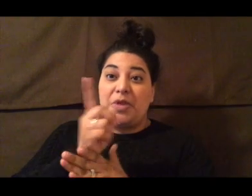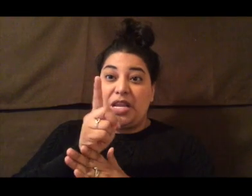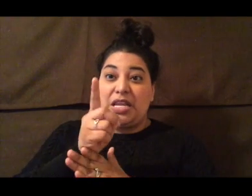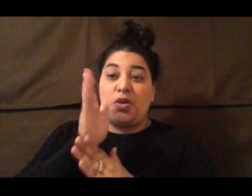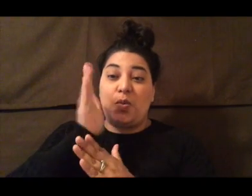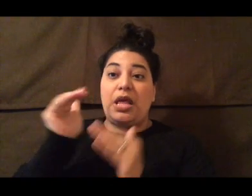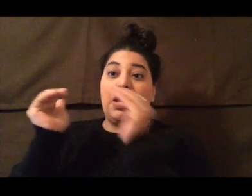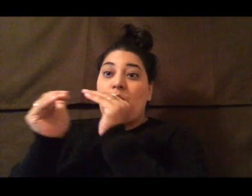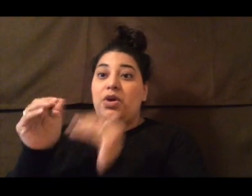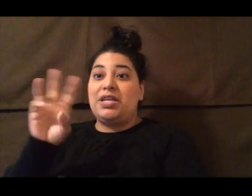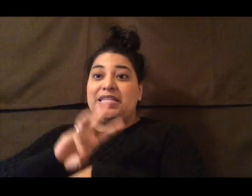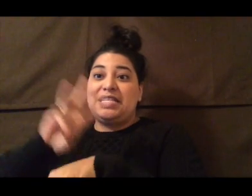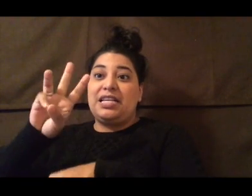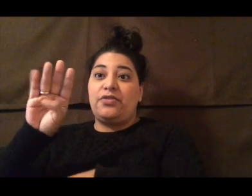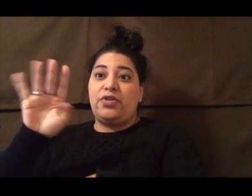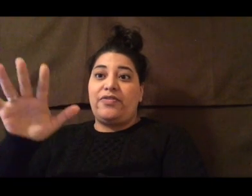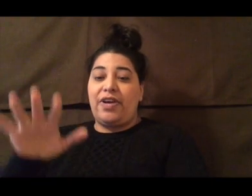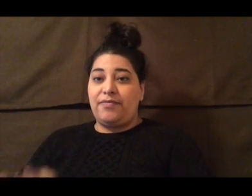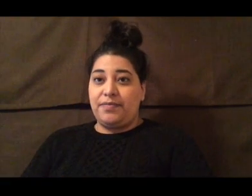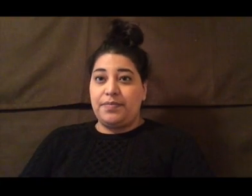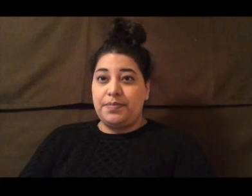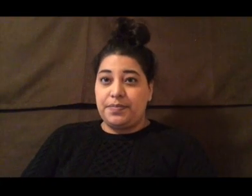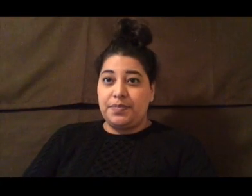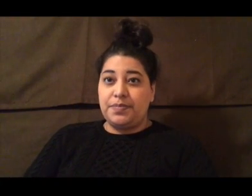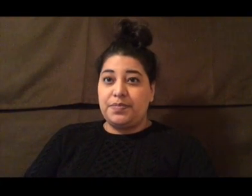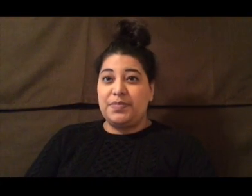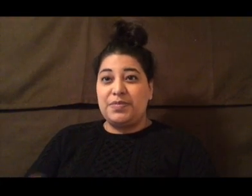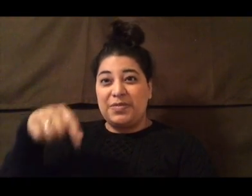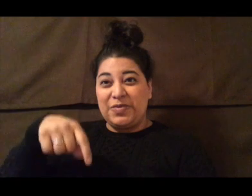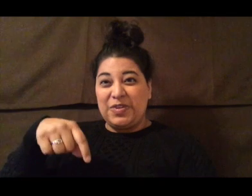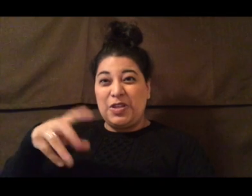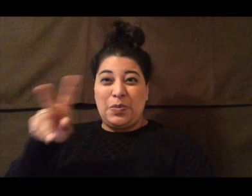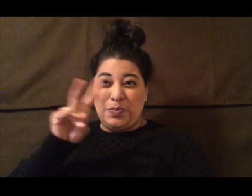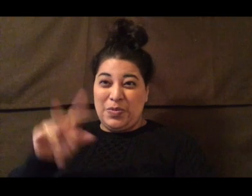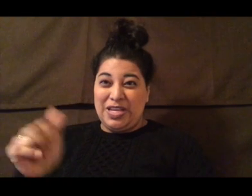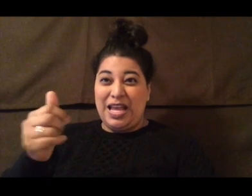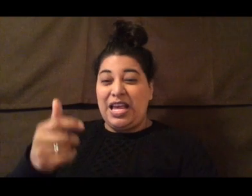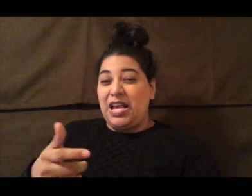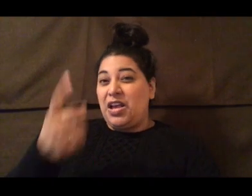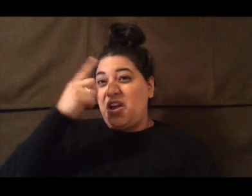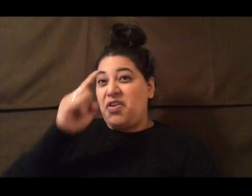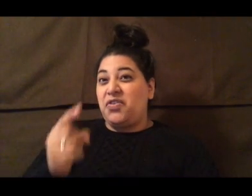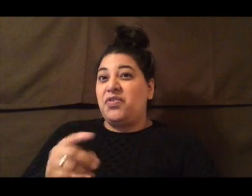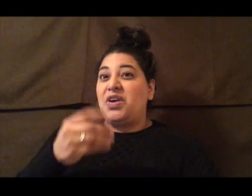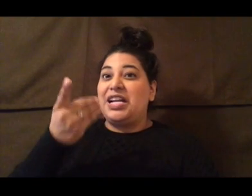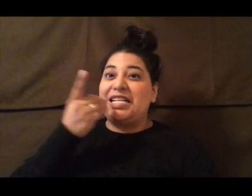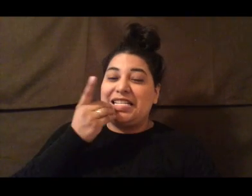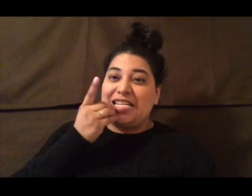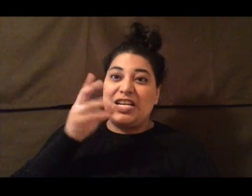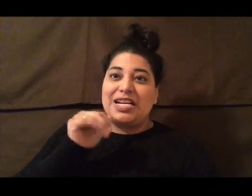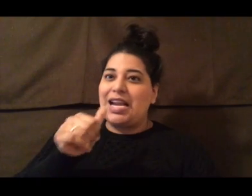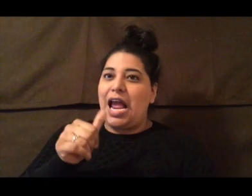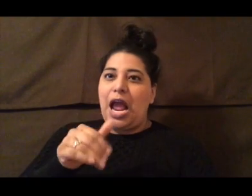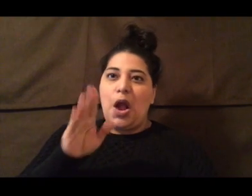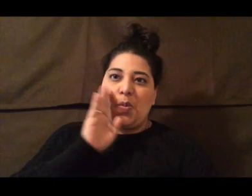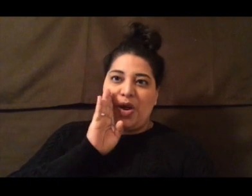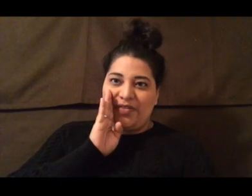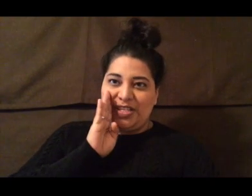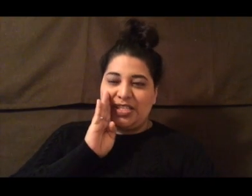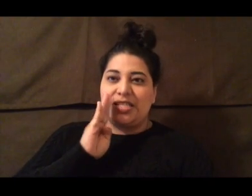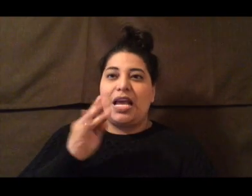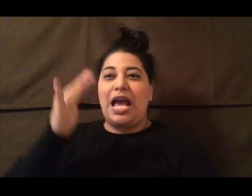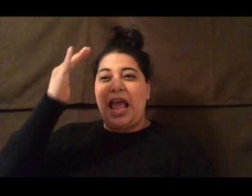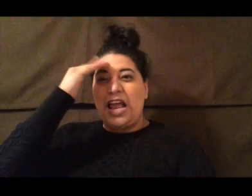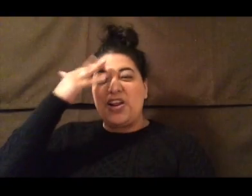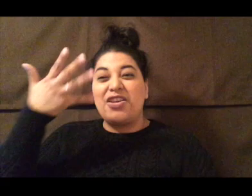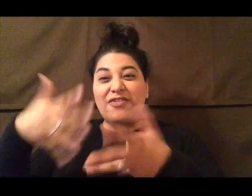us 6:45 p.m. because I'm assuming he's eating this pizza for dinner, not for breakfast. Okay, again,